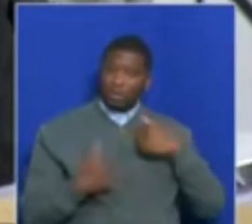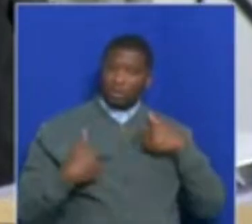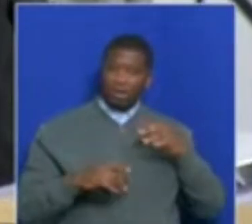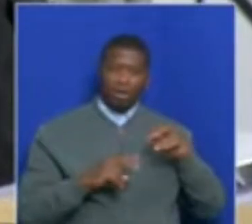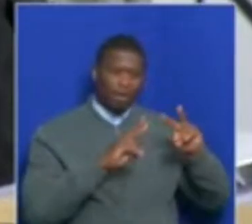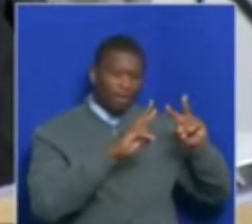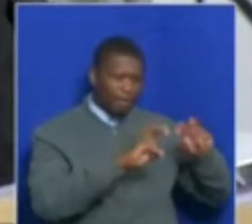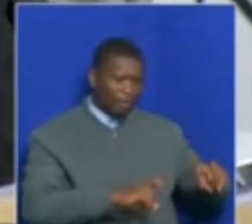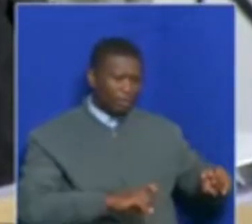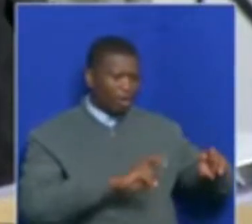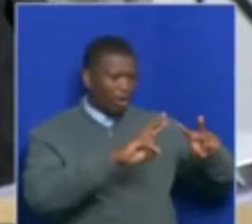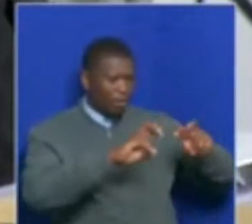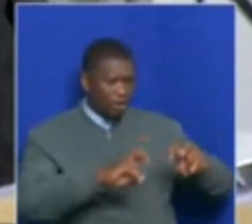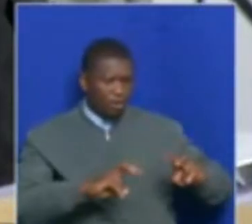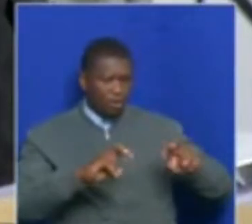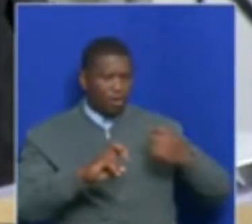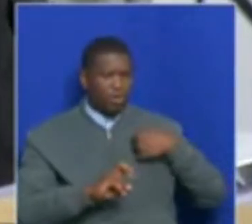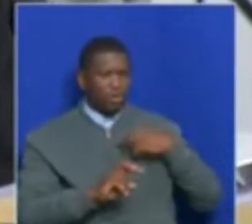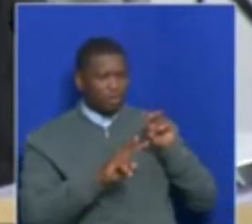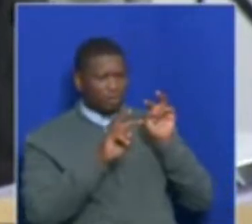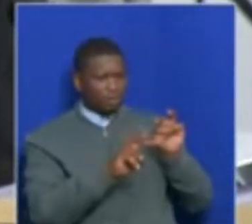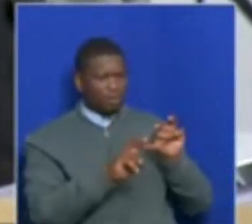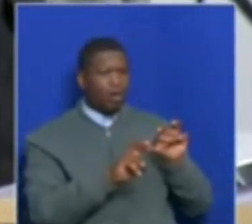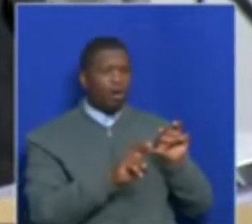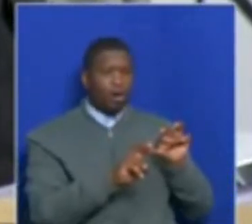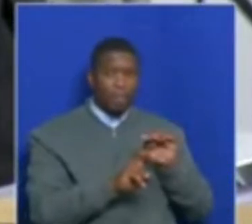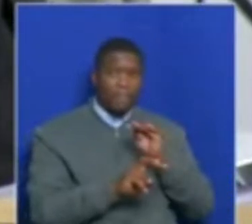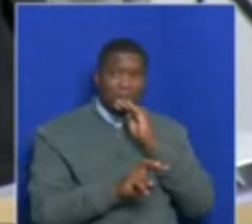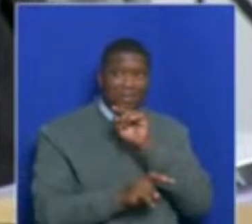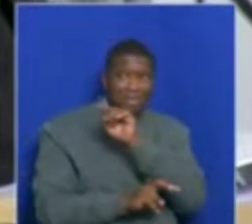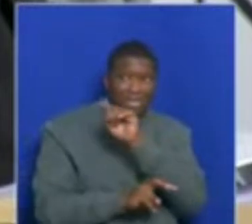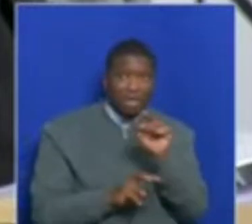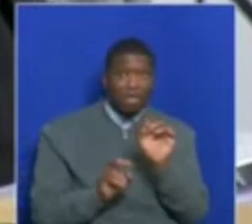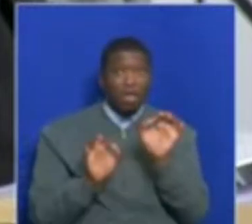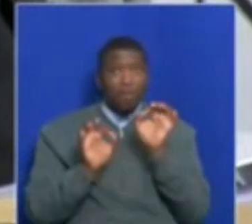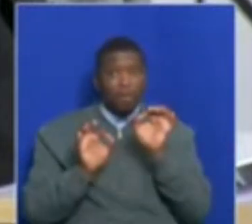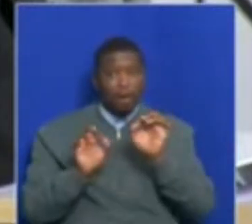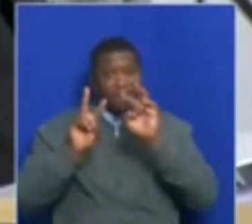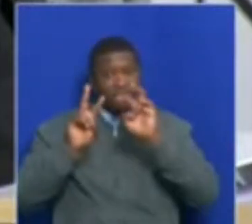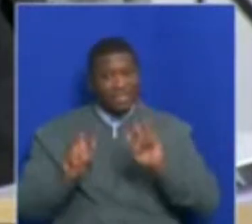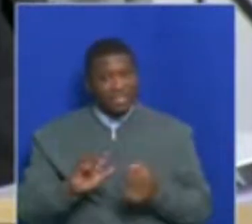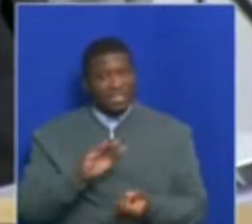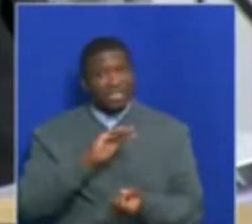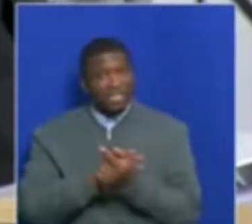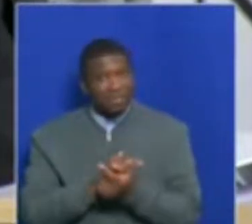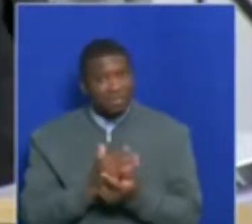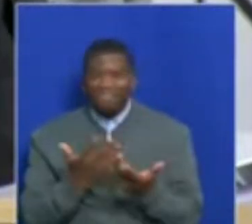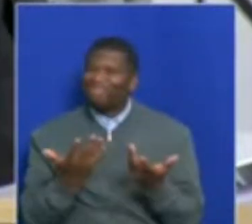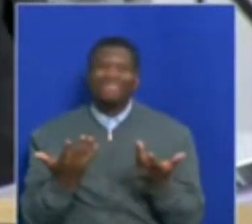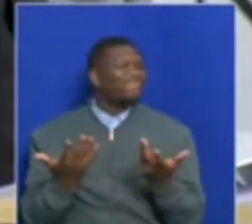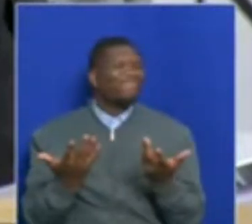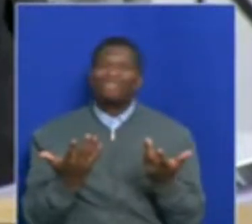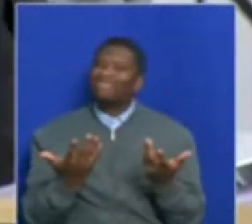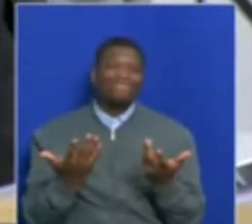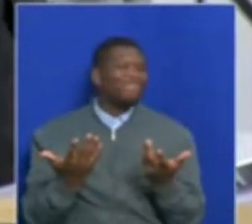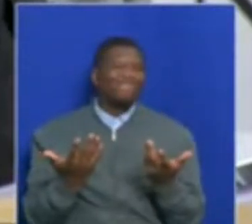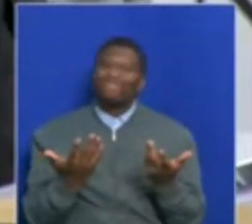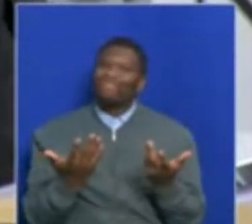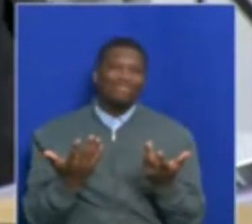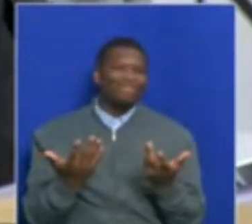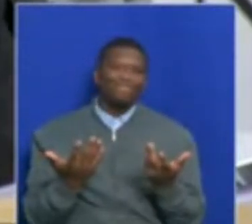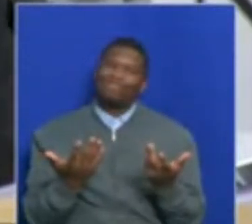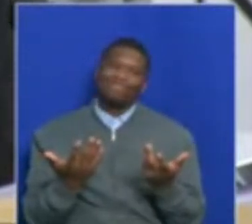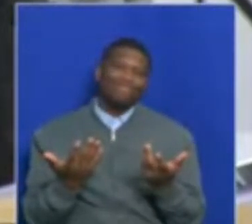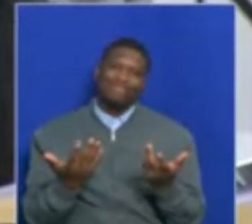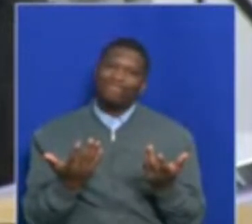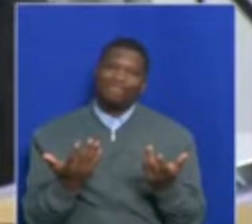the police are not doing proper investigation to arrest the suspects. We can look